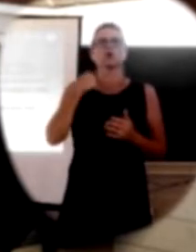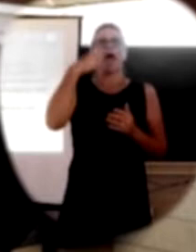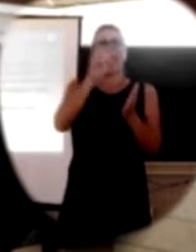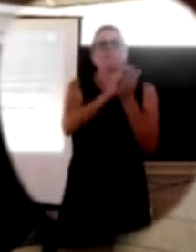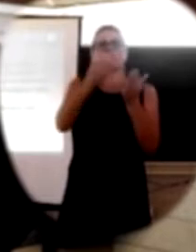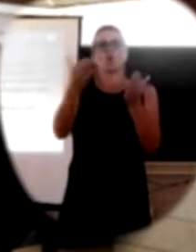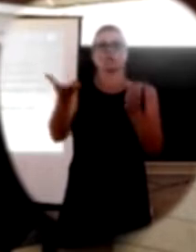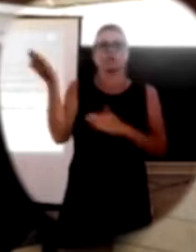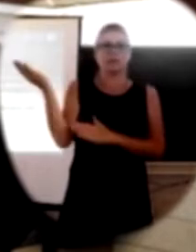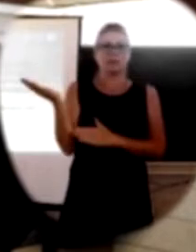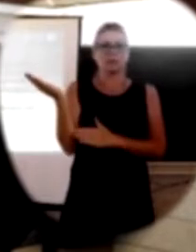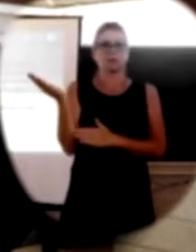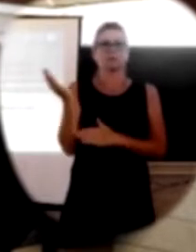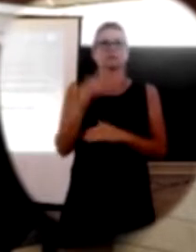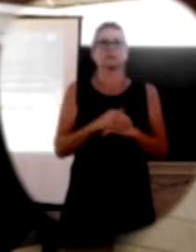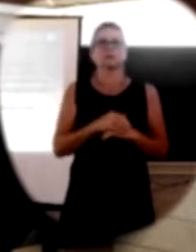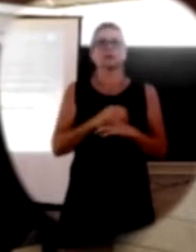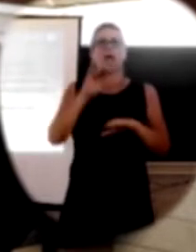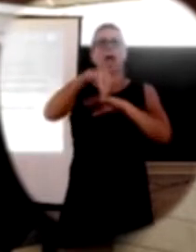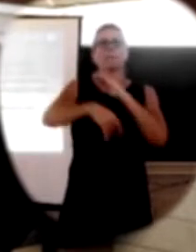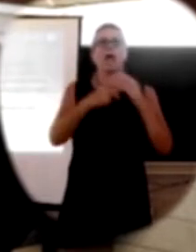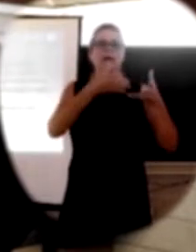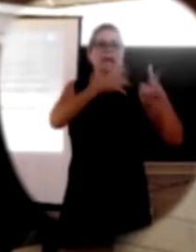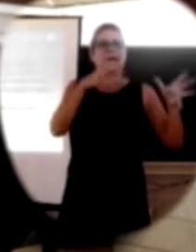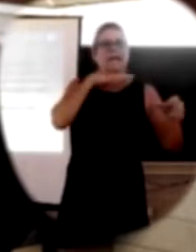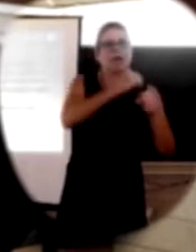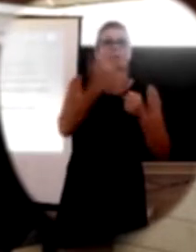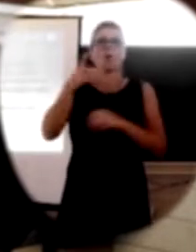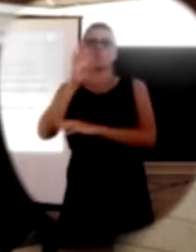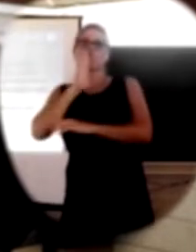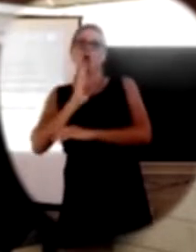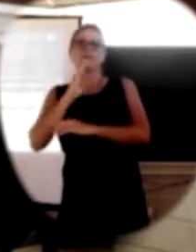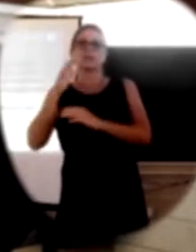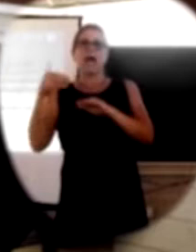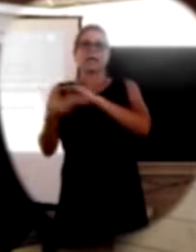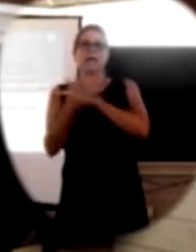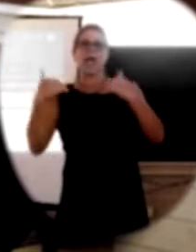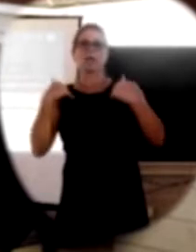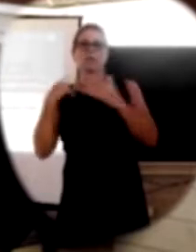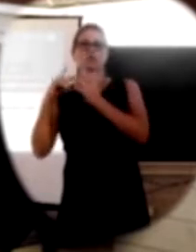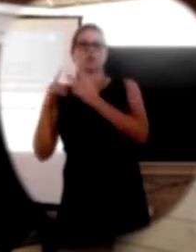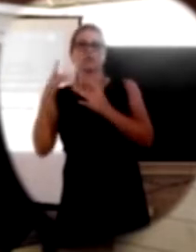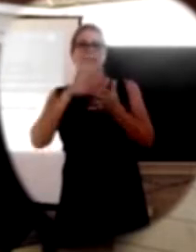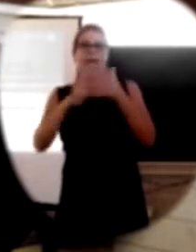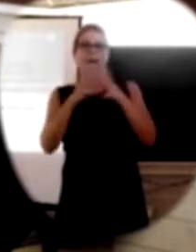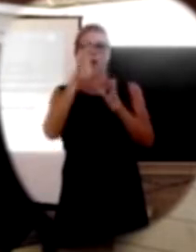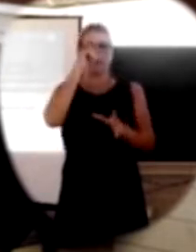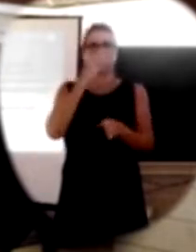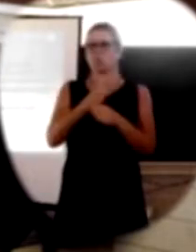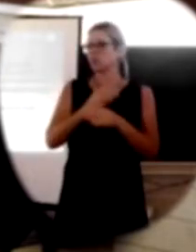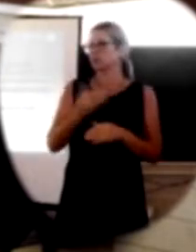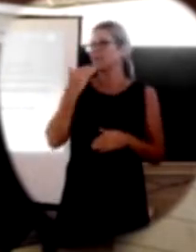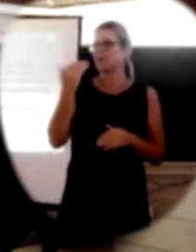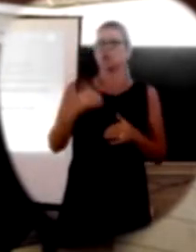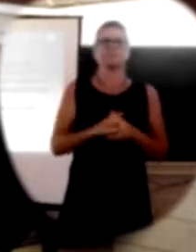you around our public and our private liaison and how that works. Also, what you get, thank you,